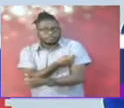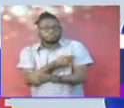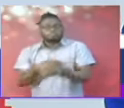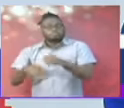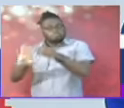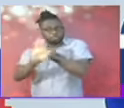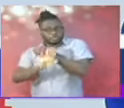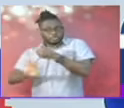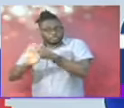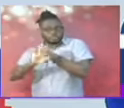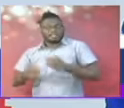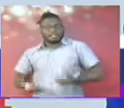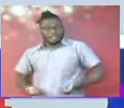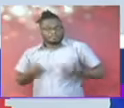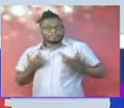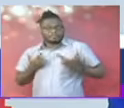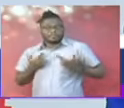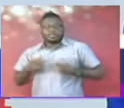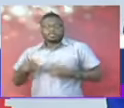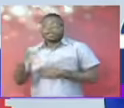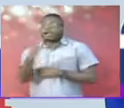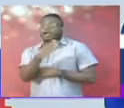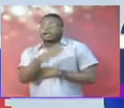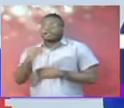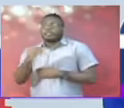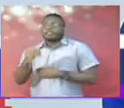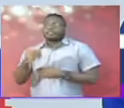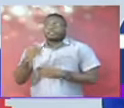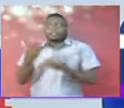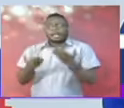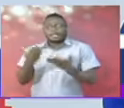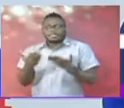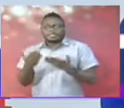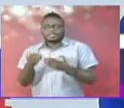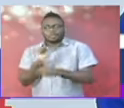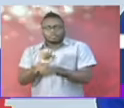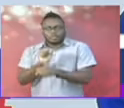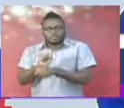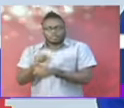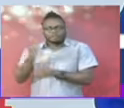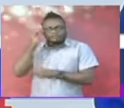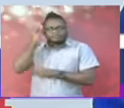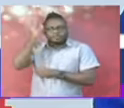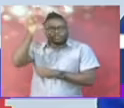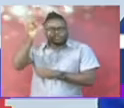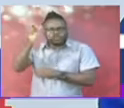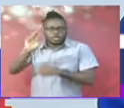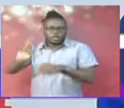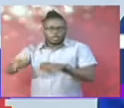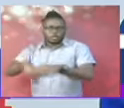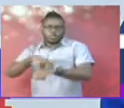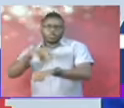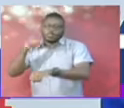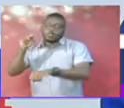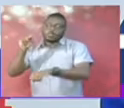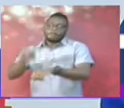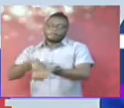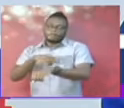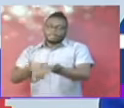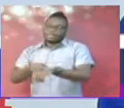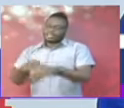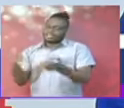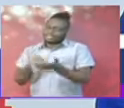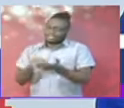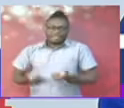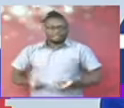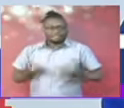of normalcy, which will positively impact our livelihood. I also fully support the government's initiative,